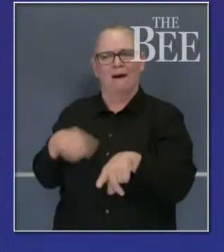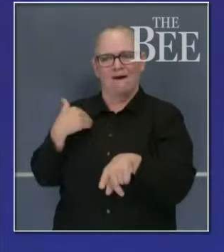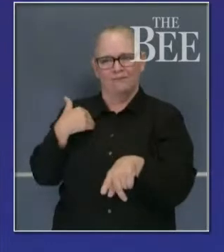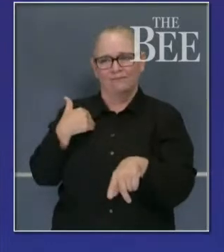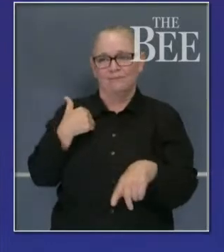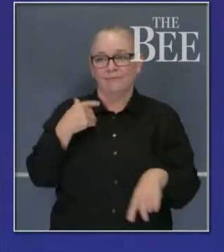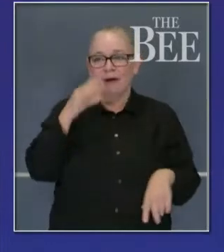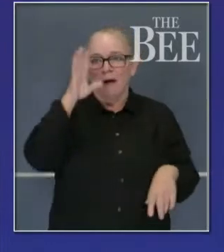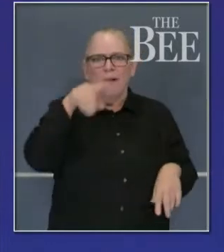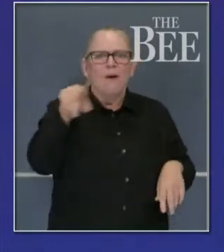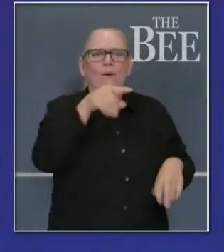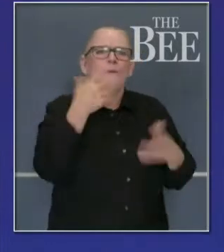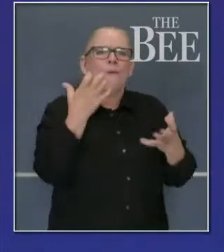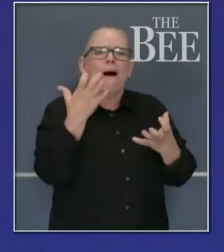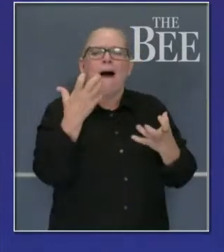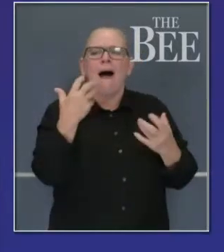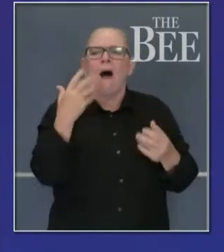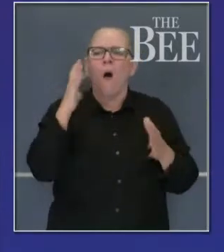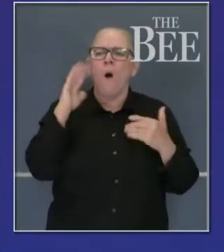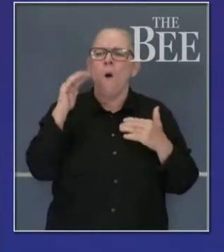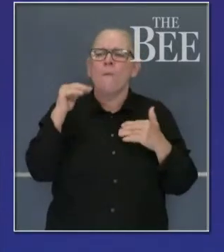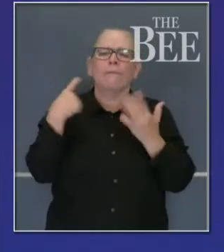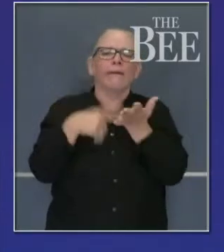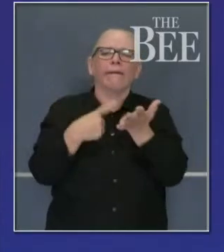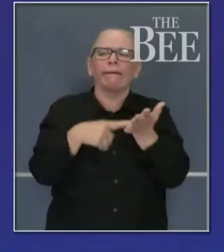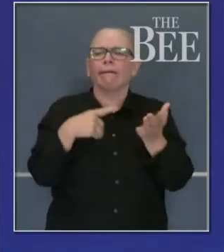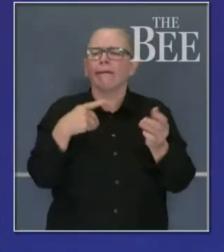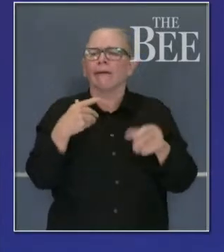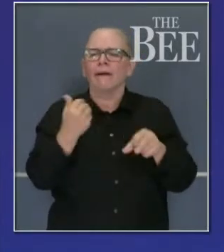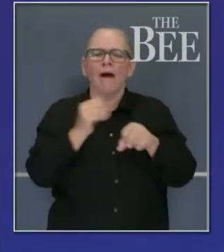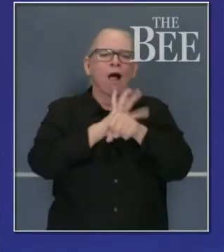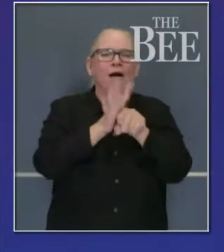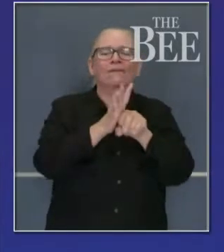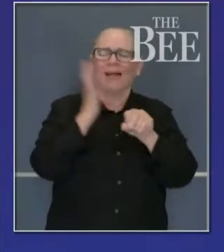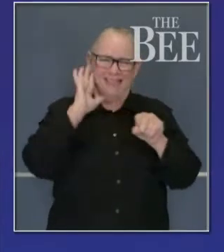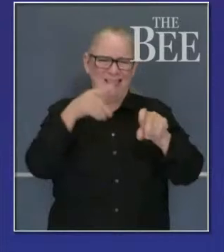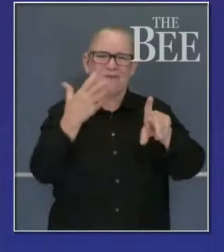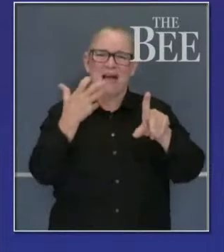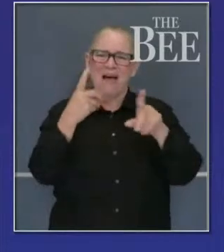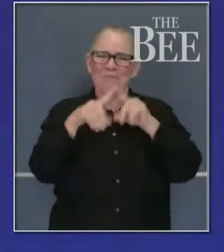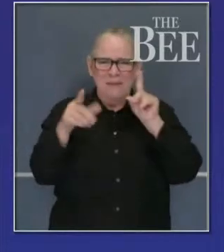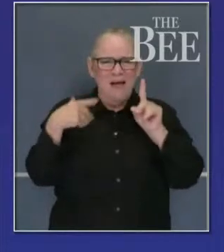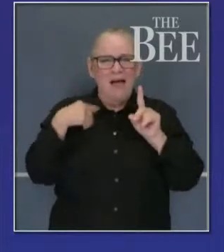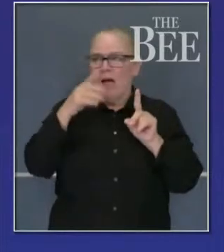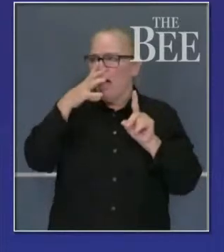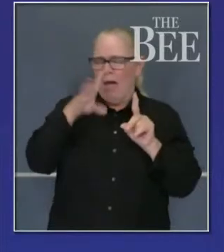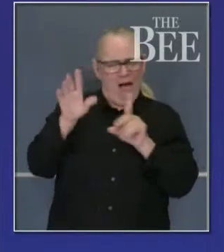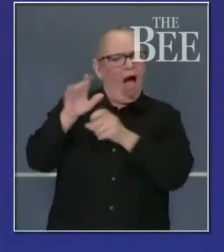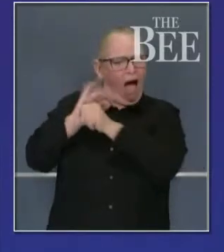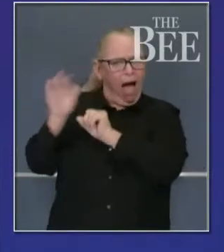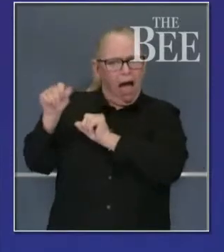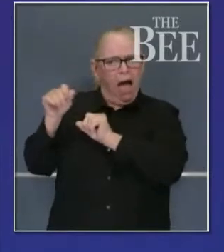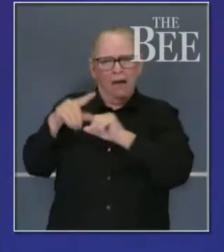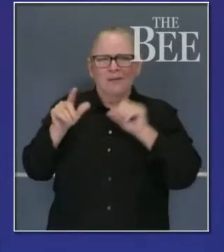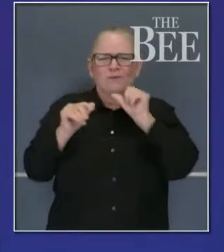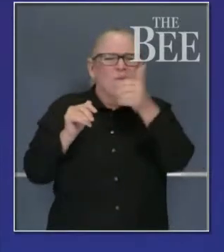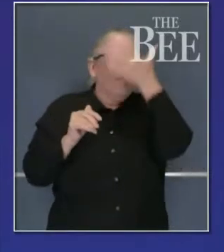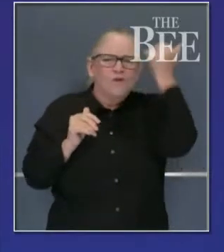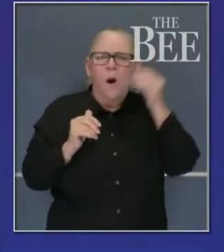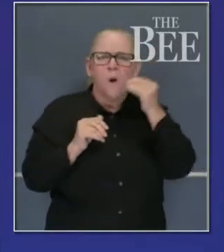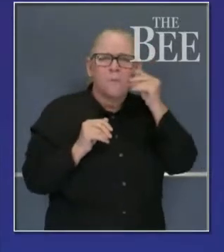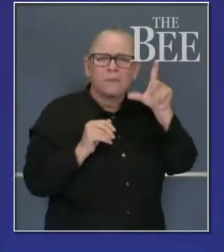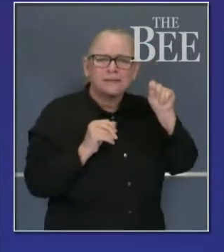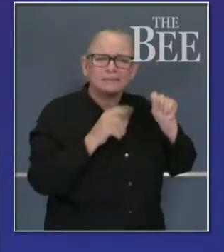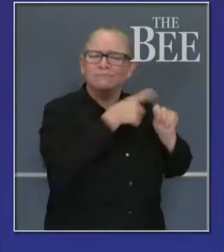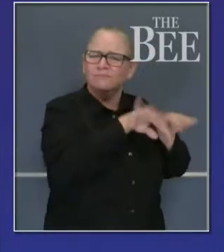COVID, but I want folks to know our commitment, our resolve to addressing this issue. It's not going to happen overnight. We